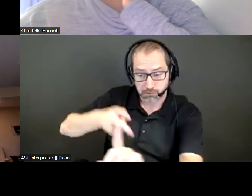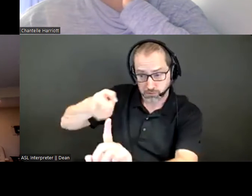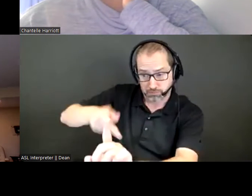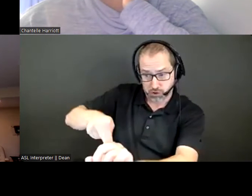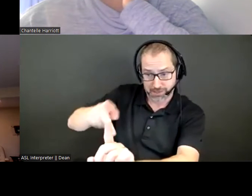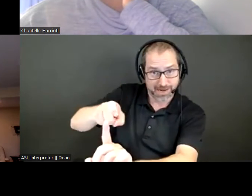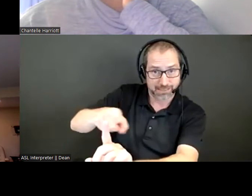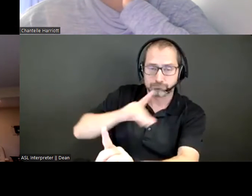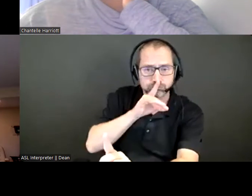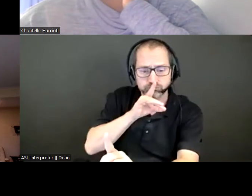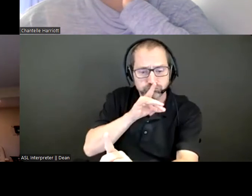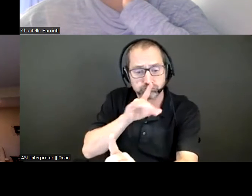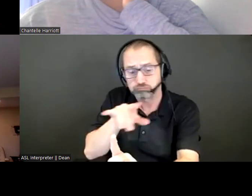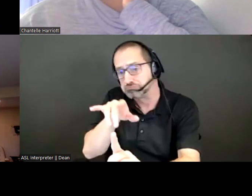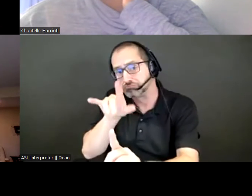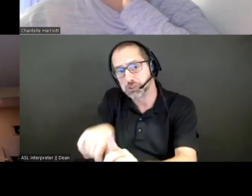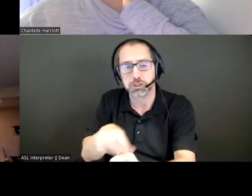are